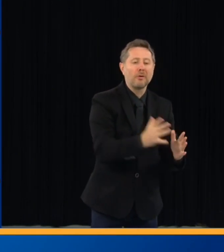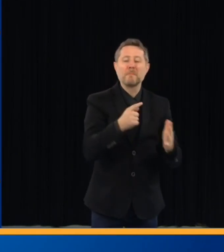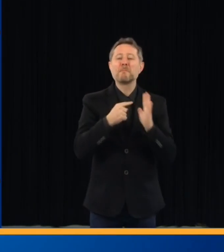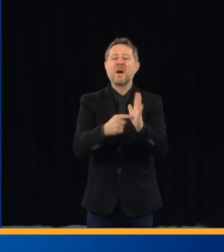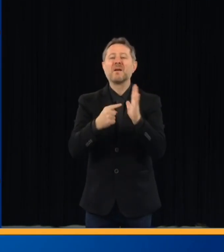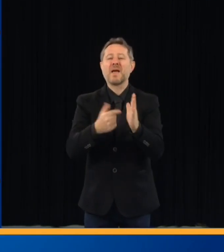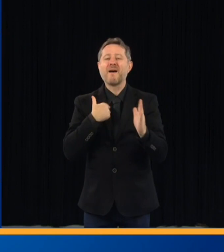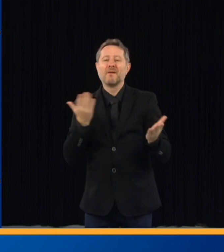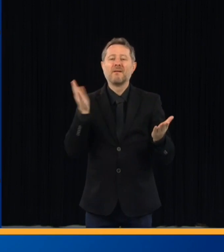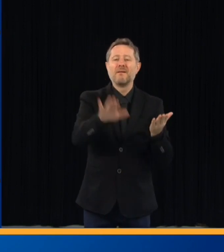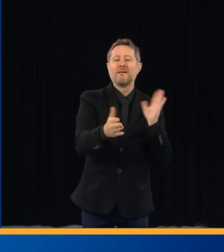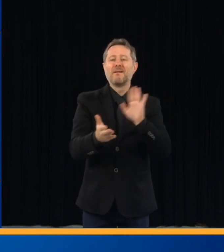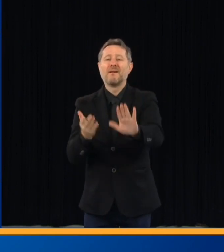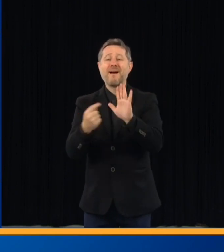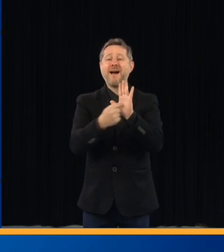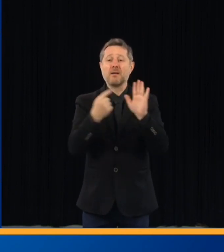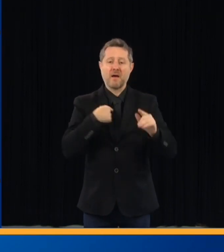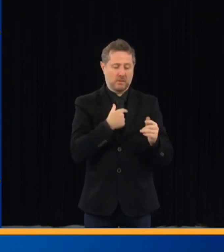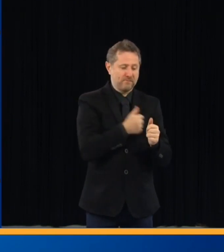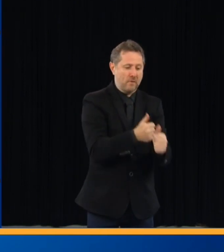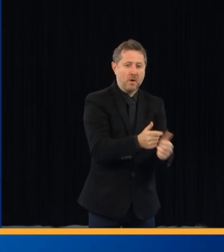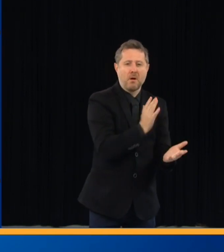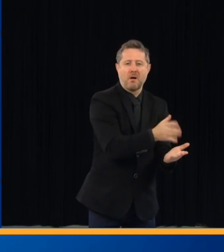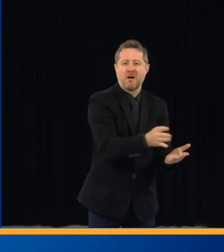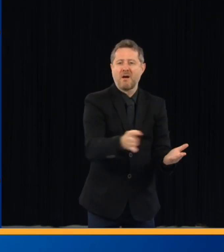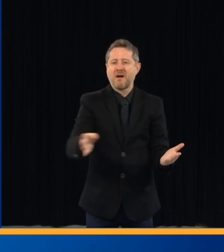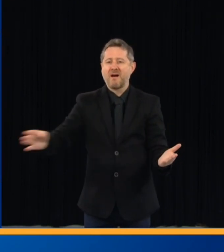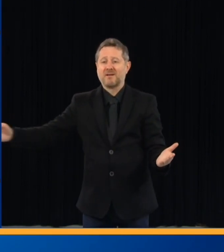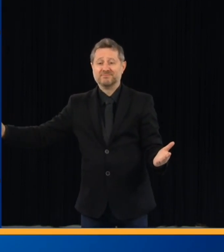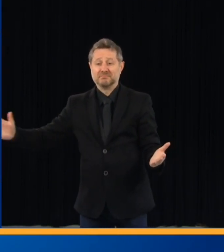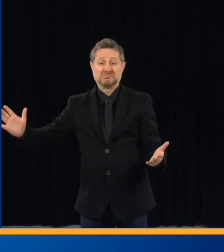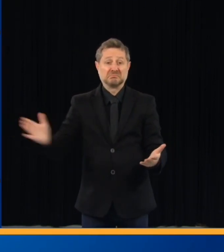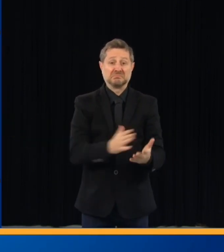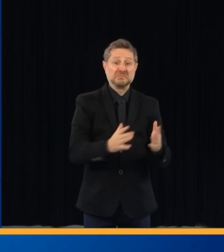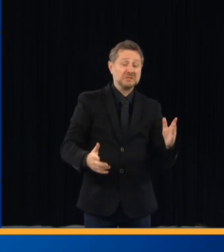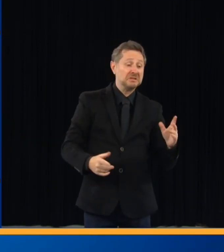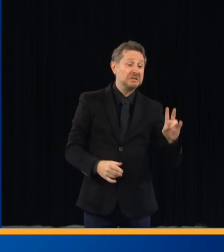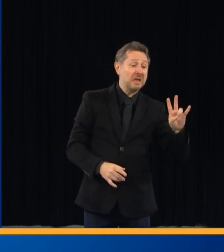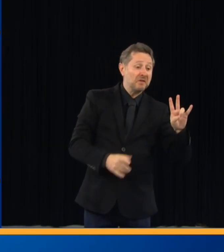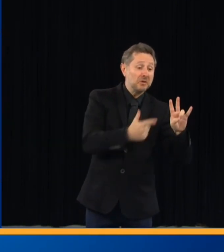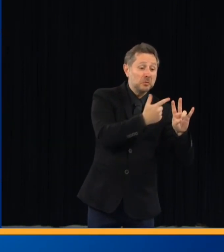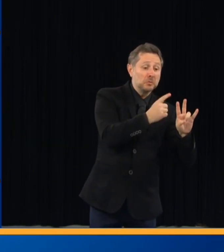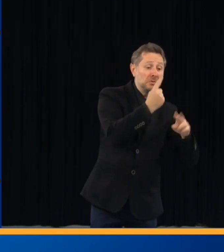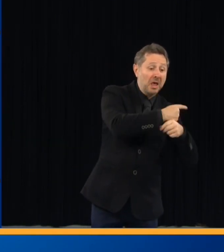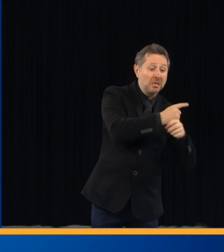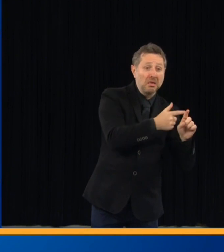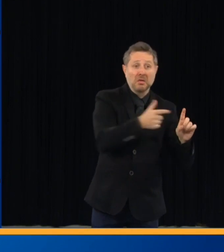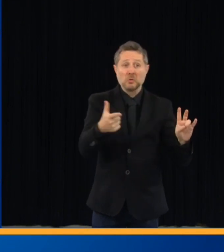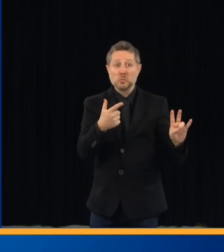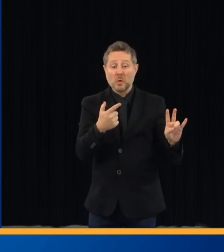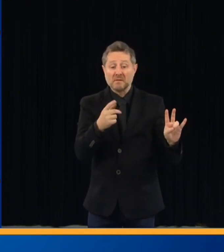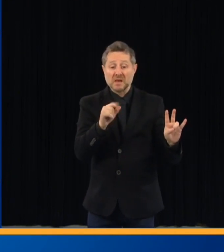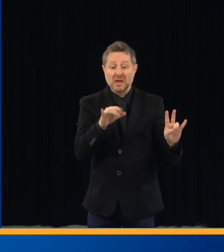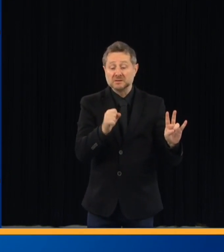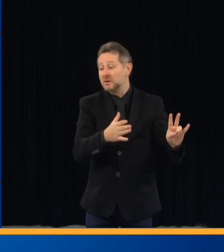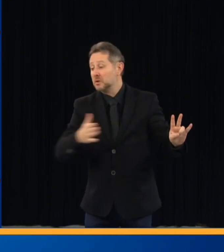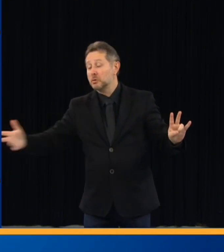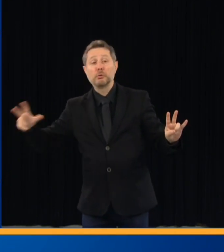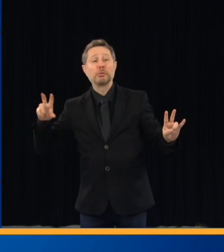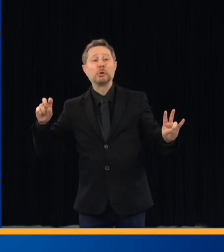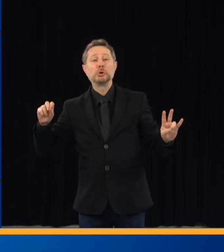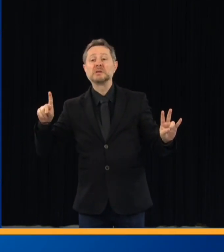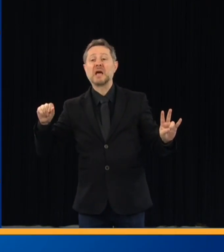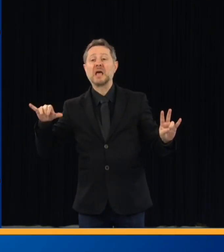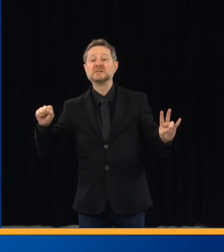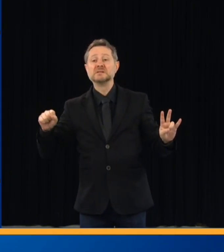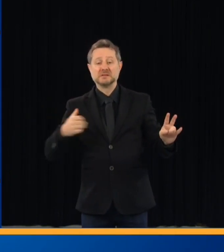all the models. It's anywhere from 7 to 21 to 30 days, depending on what model you look at. Well, how can you